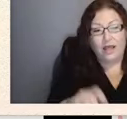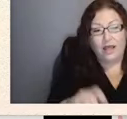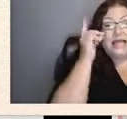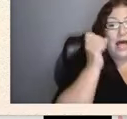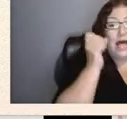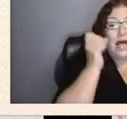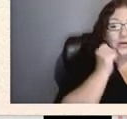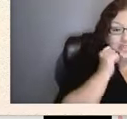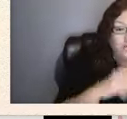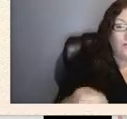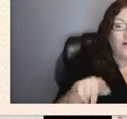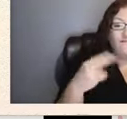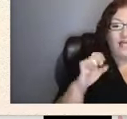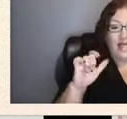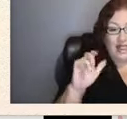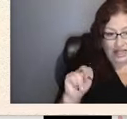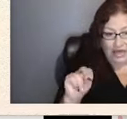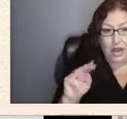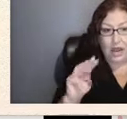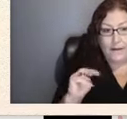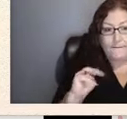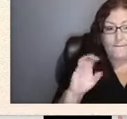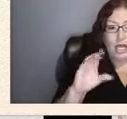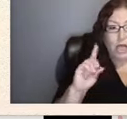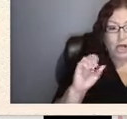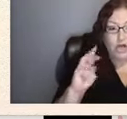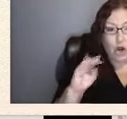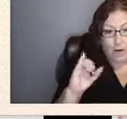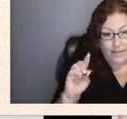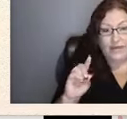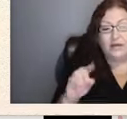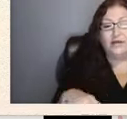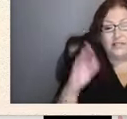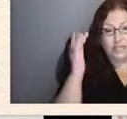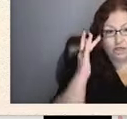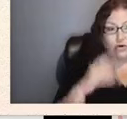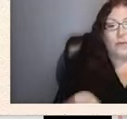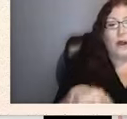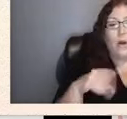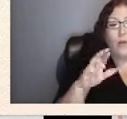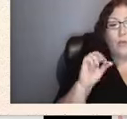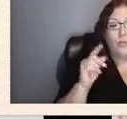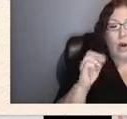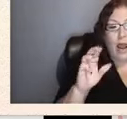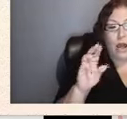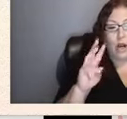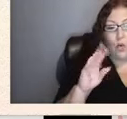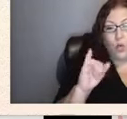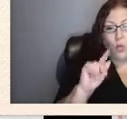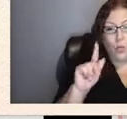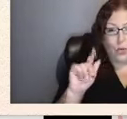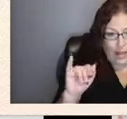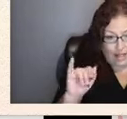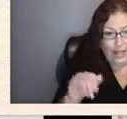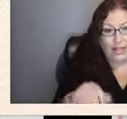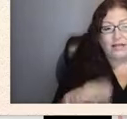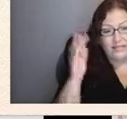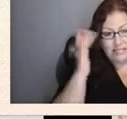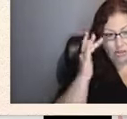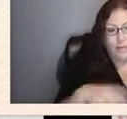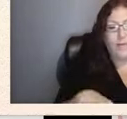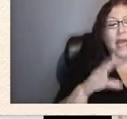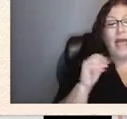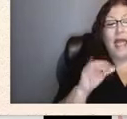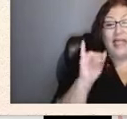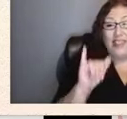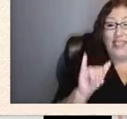Phelan-McDermid Syndrome, Prader-Willi Syndrome, and the disability must manifest before the